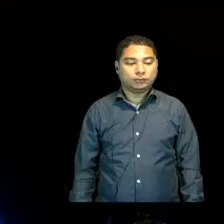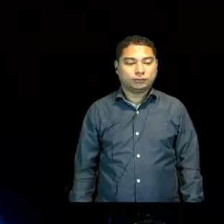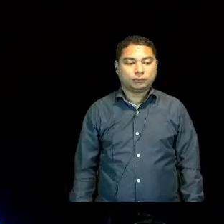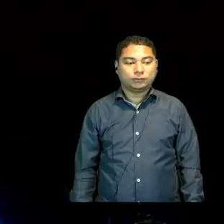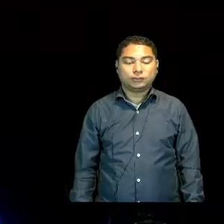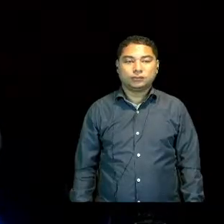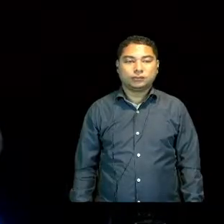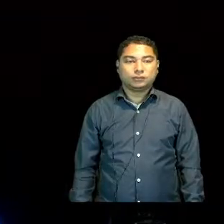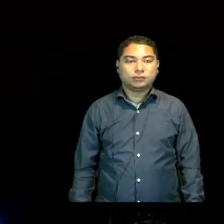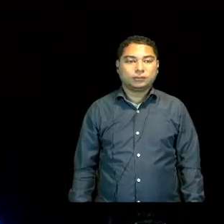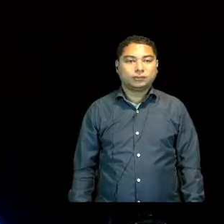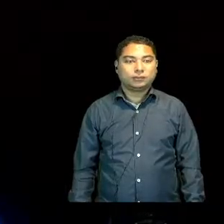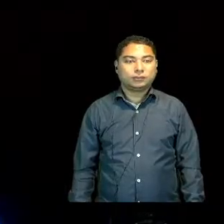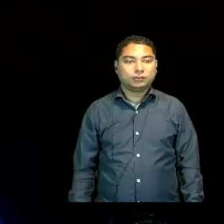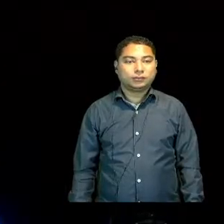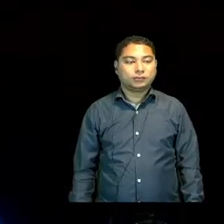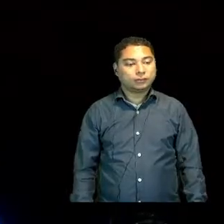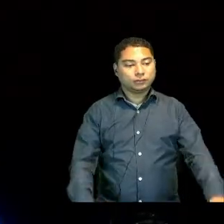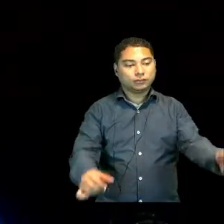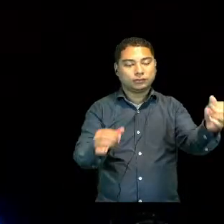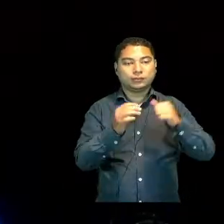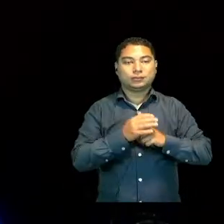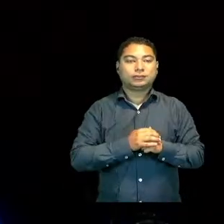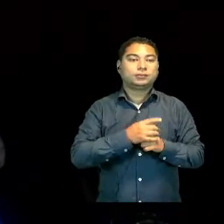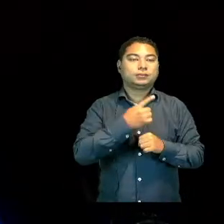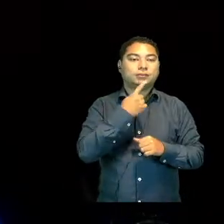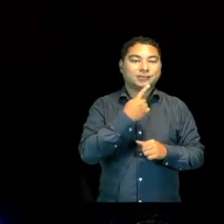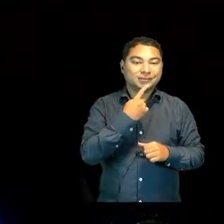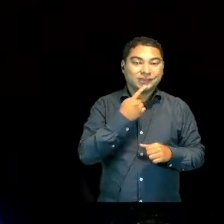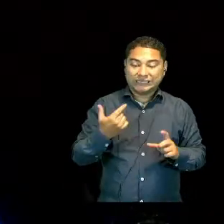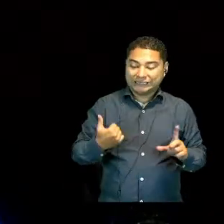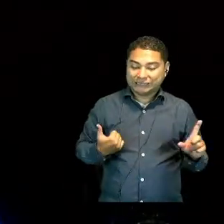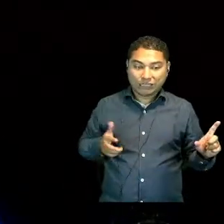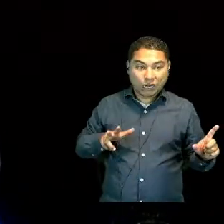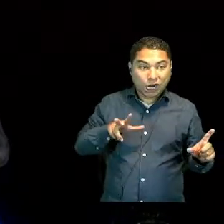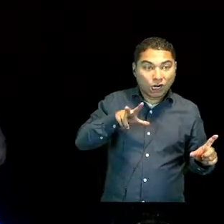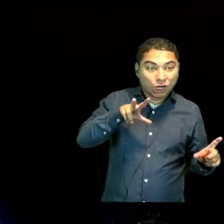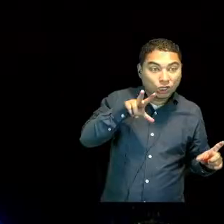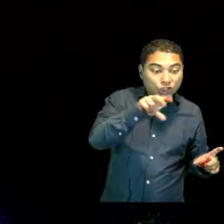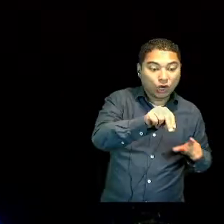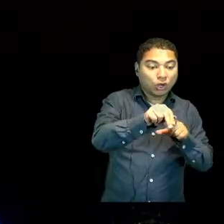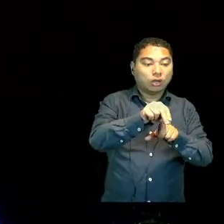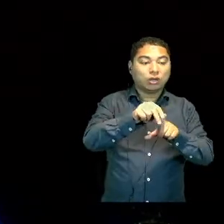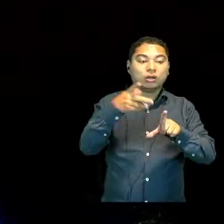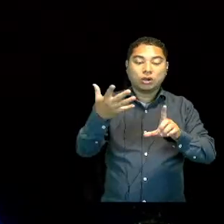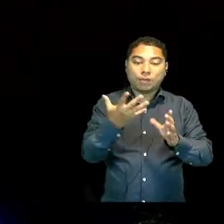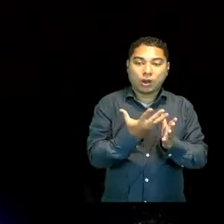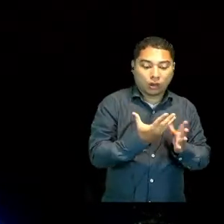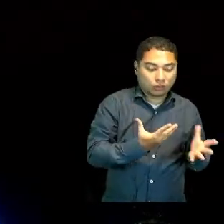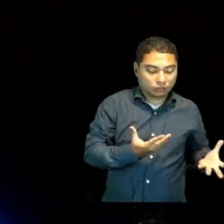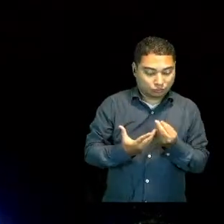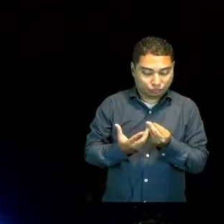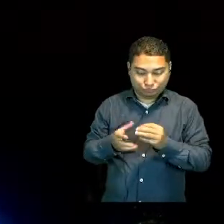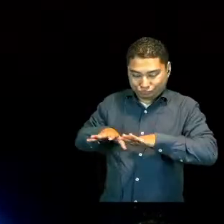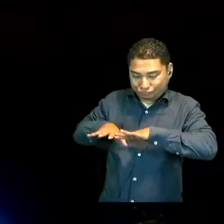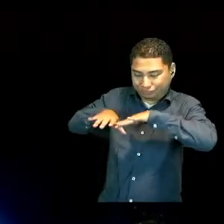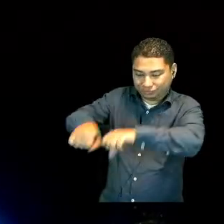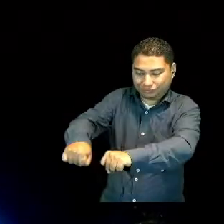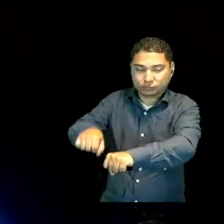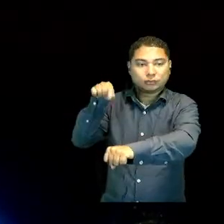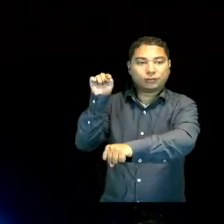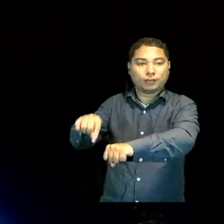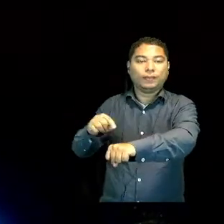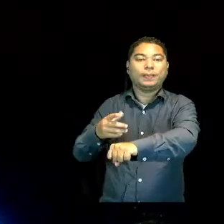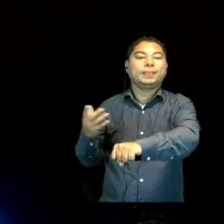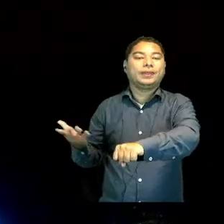yes, we are saying no to the settler colonial state of Israel. We are saying no to genocide in